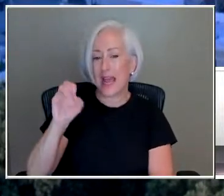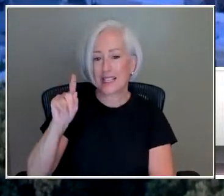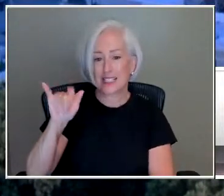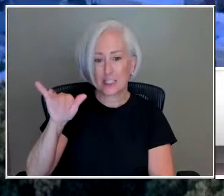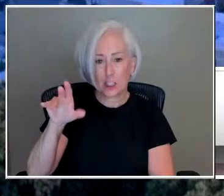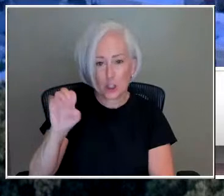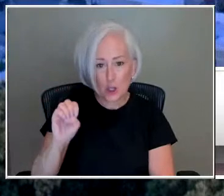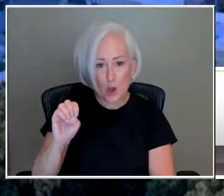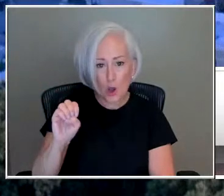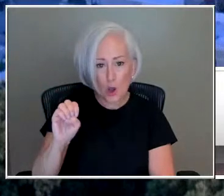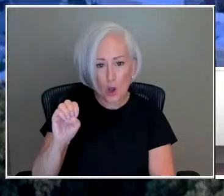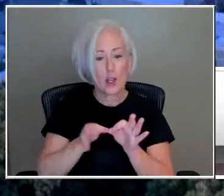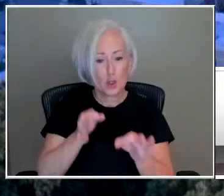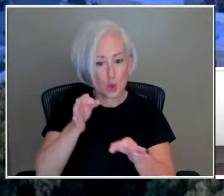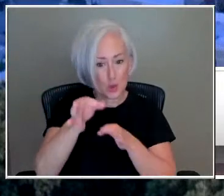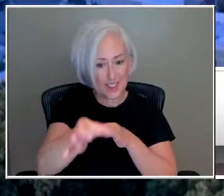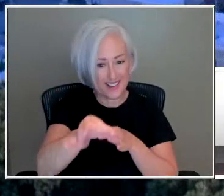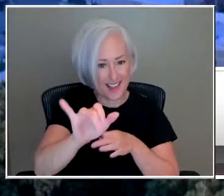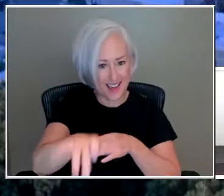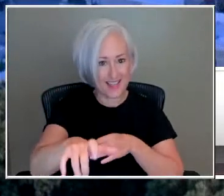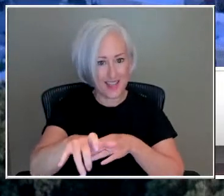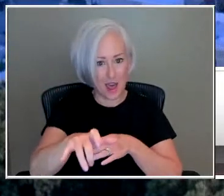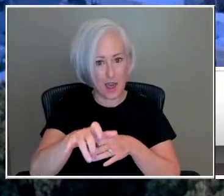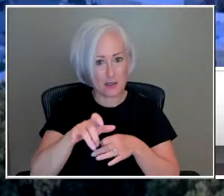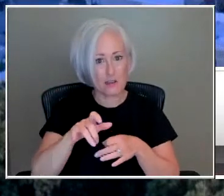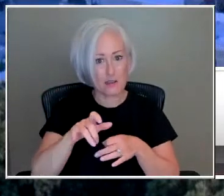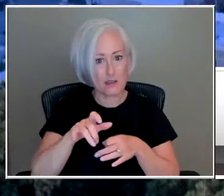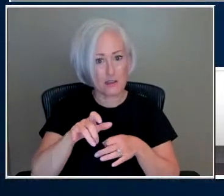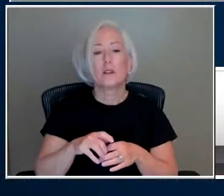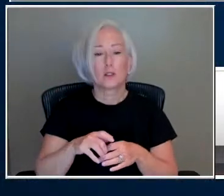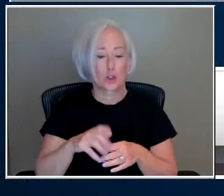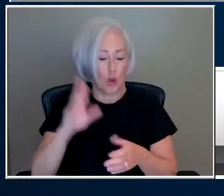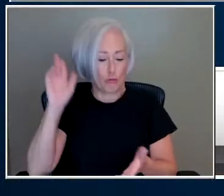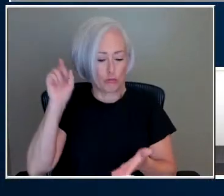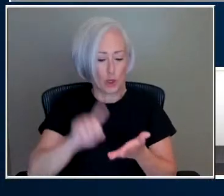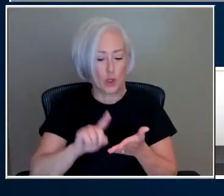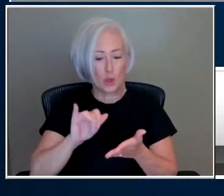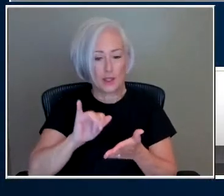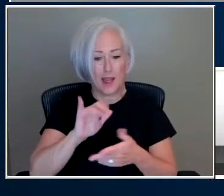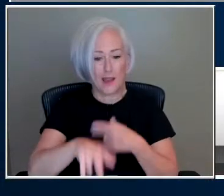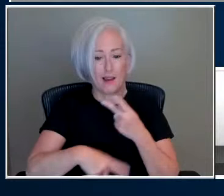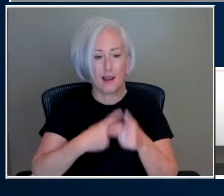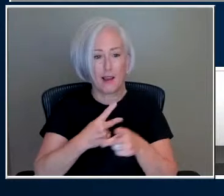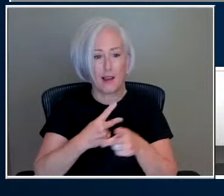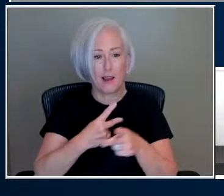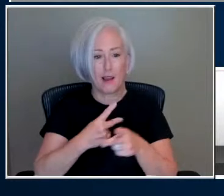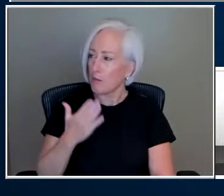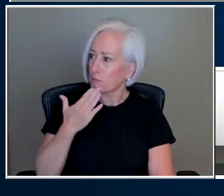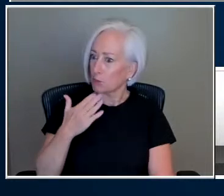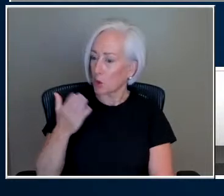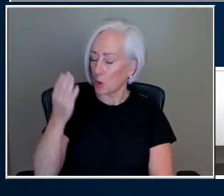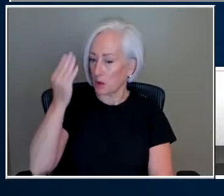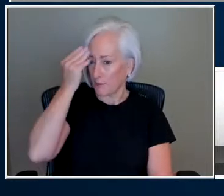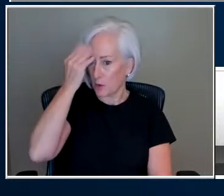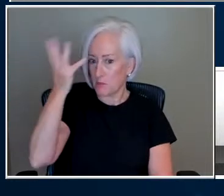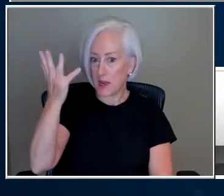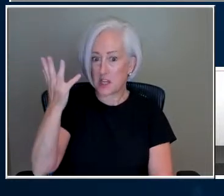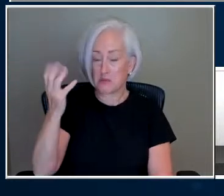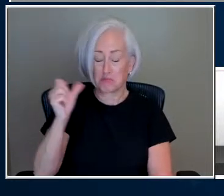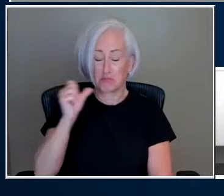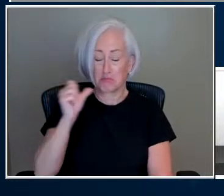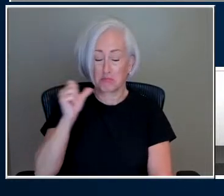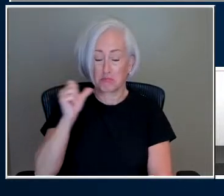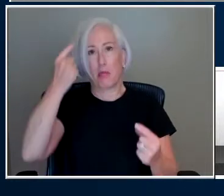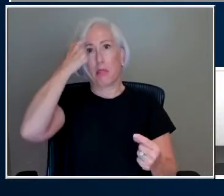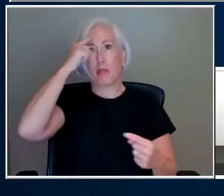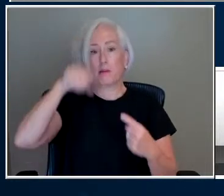and minimize your use of those kind of chemicals. Good information, Doc. I don't know if people people knew that. I think we just go out and do what we do, and I don't think